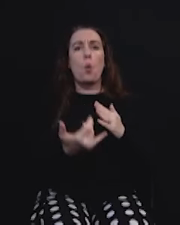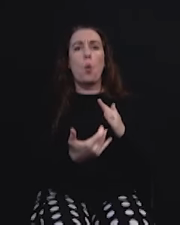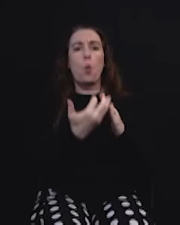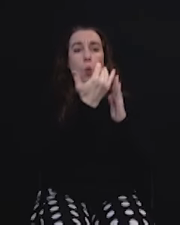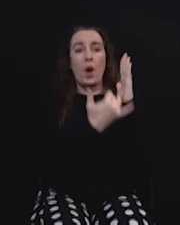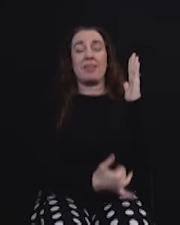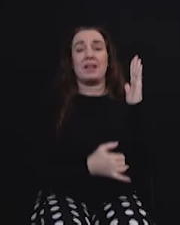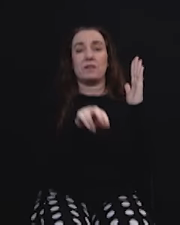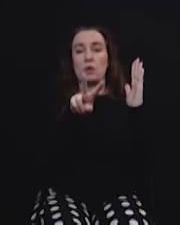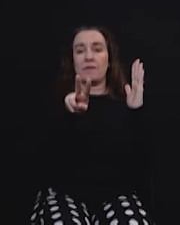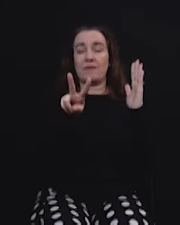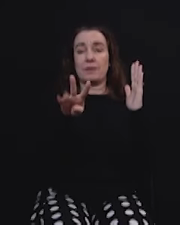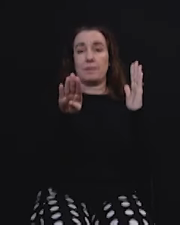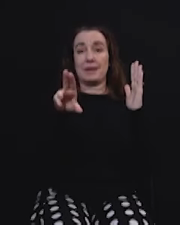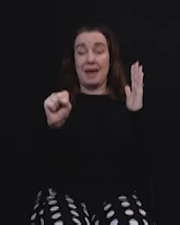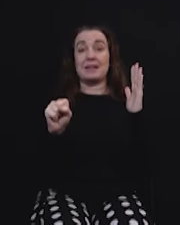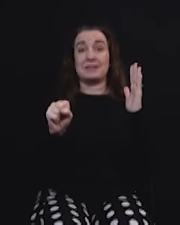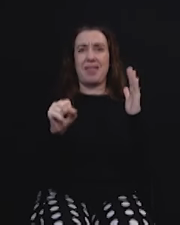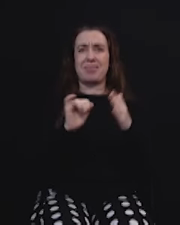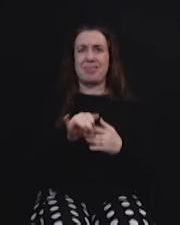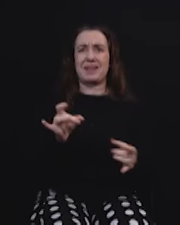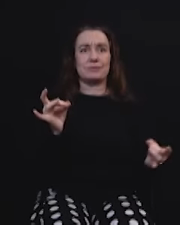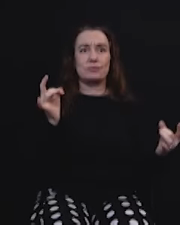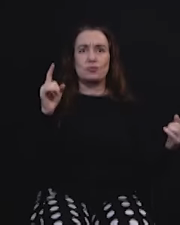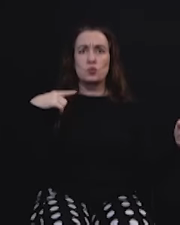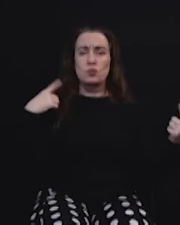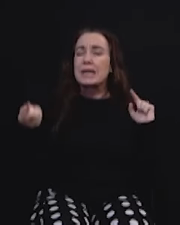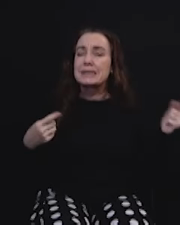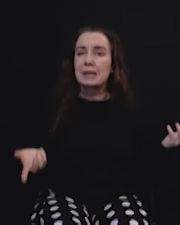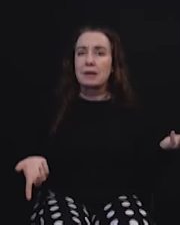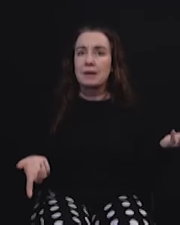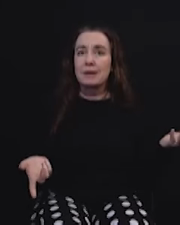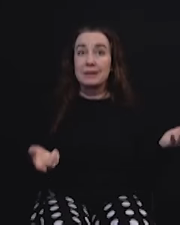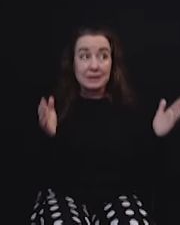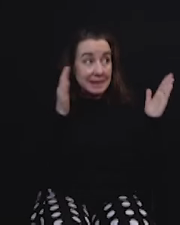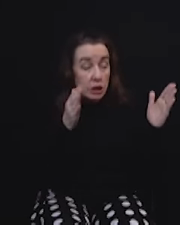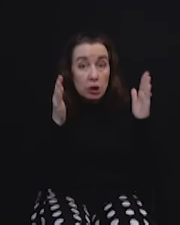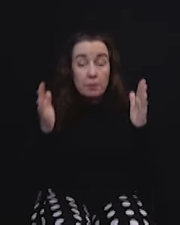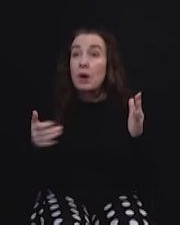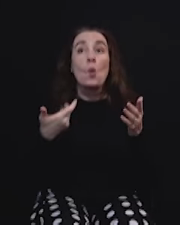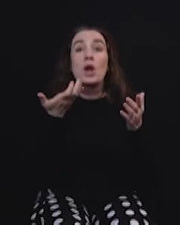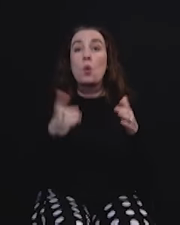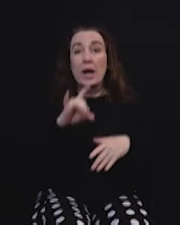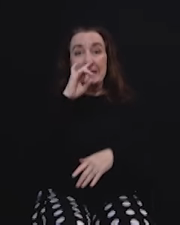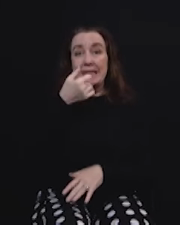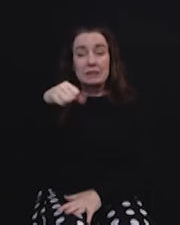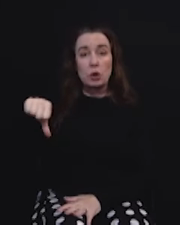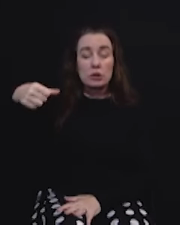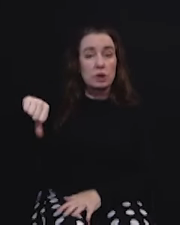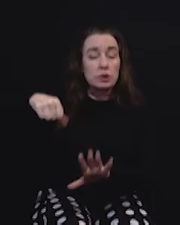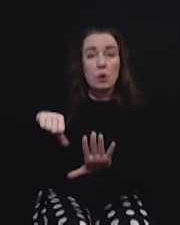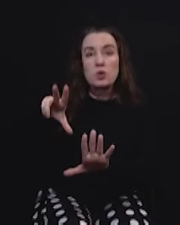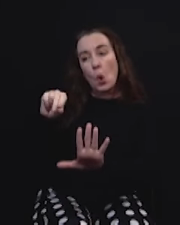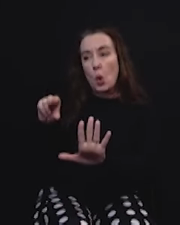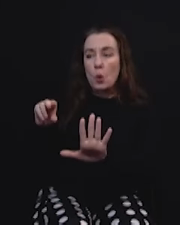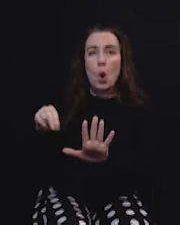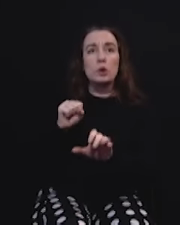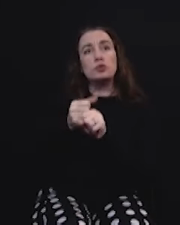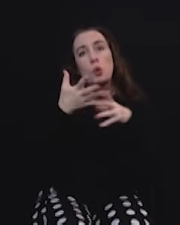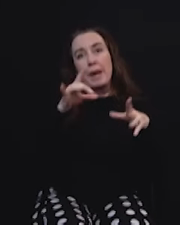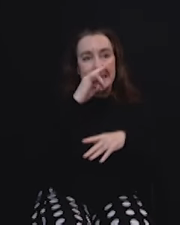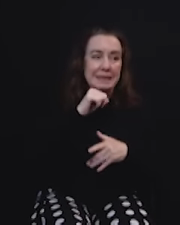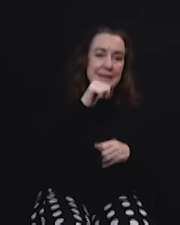VBS. That's crazy. Hear me, Christ Church. We don't want to turn anybody away. We don't want to say, no, we've got way too many